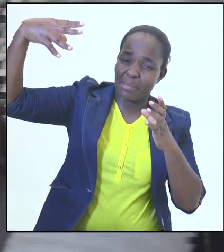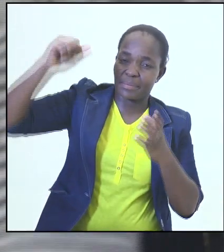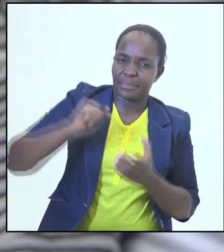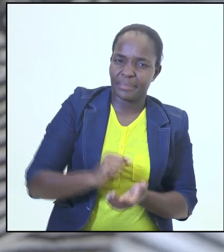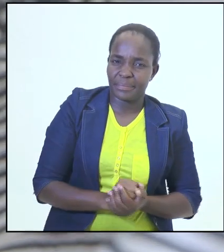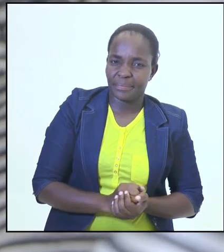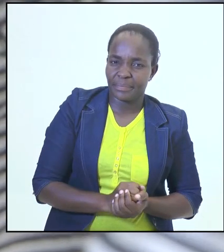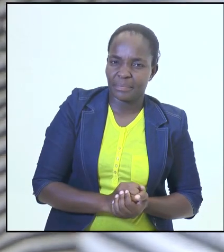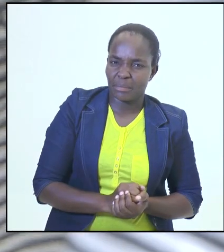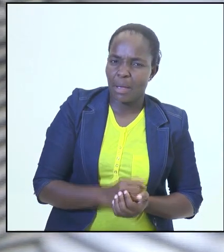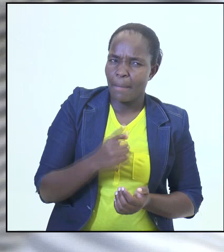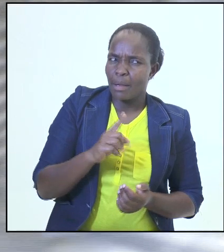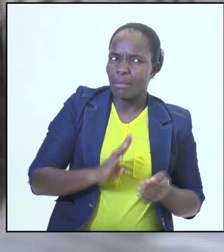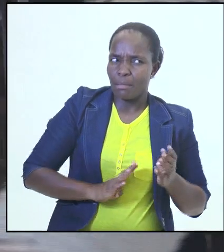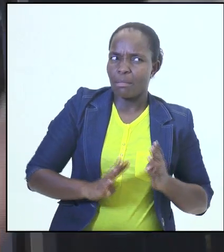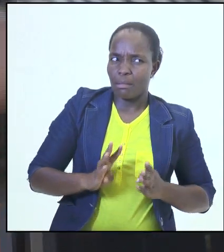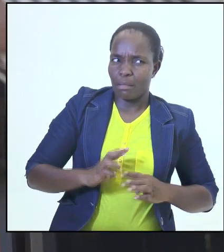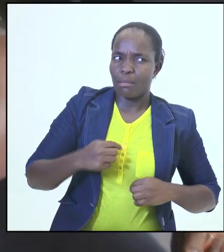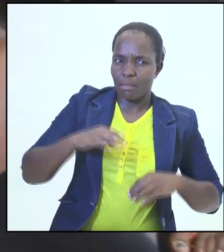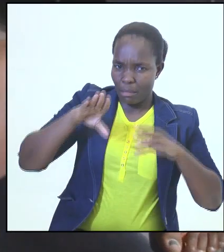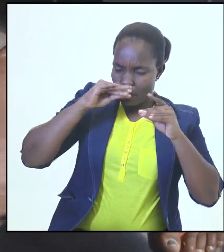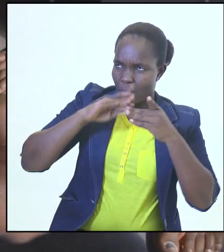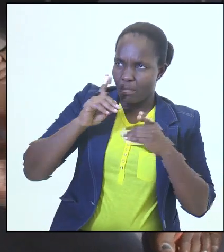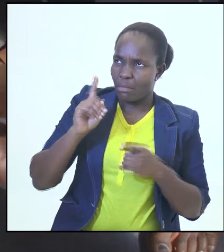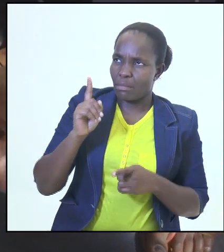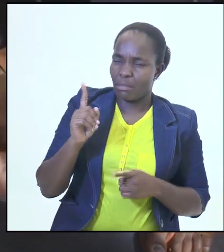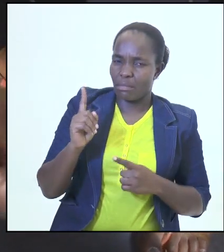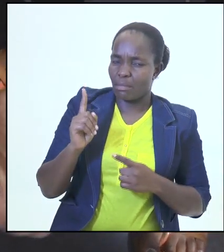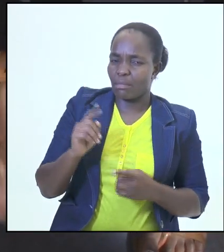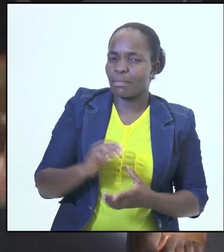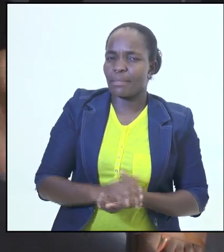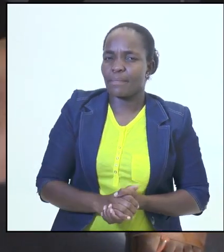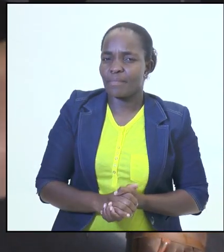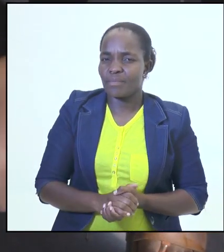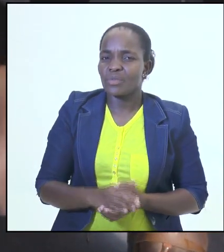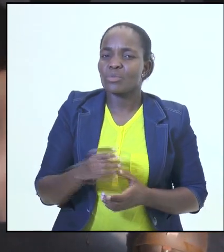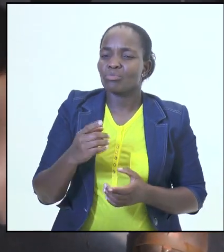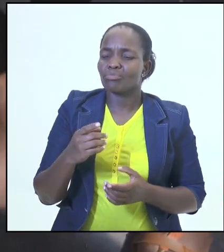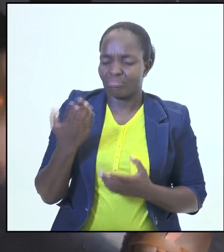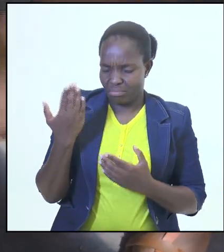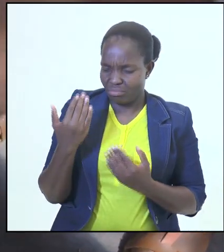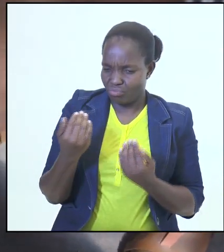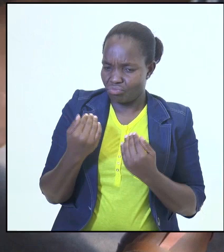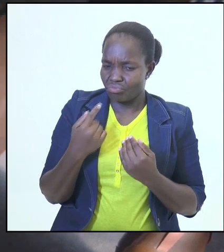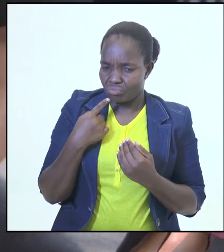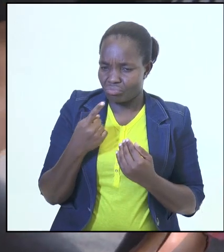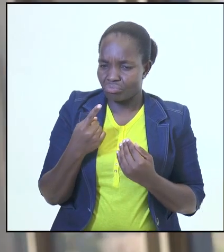yes, in biology, we learned about this in biology. We were taught that plants need